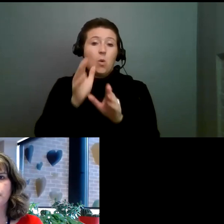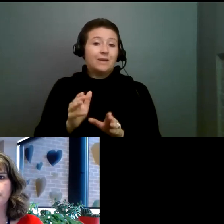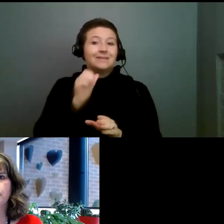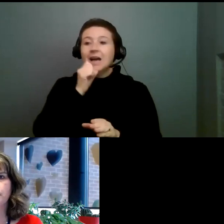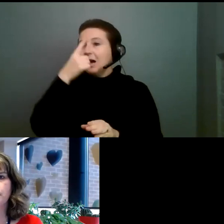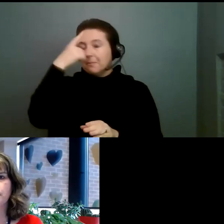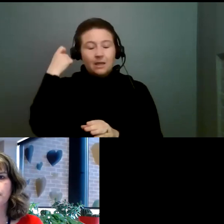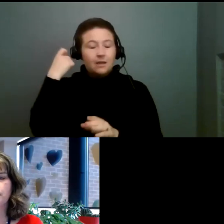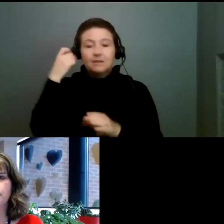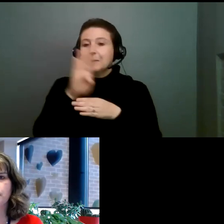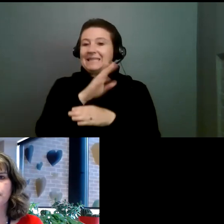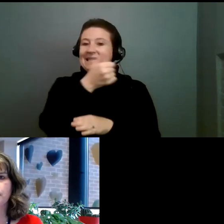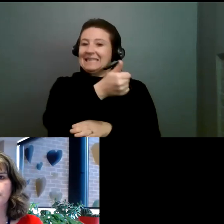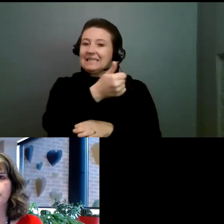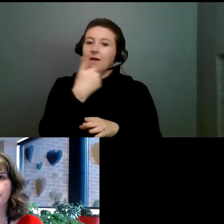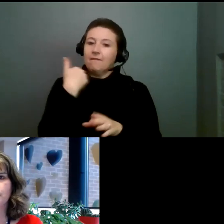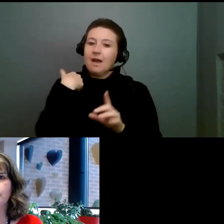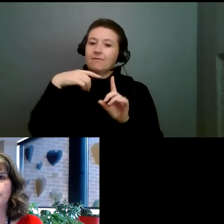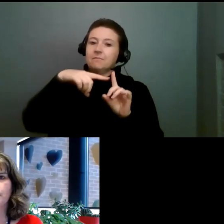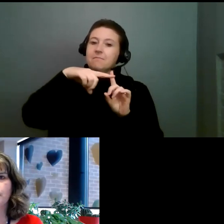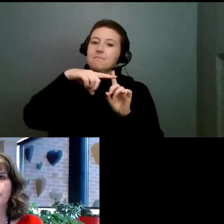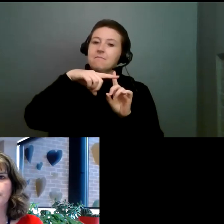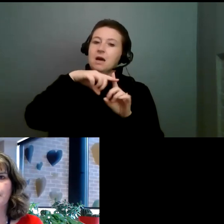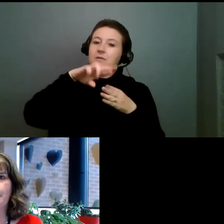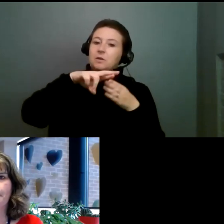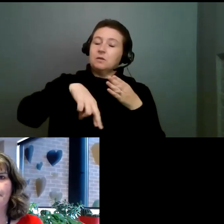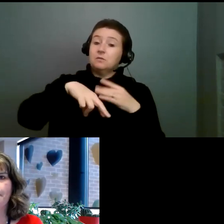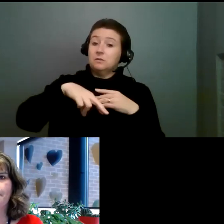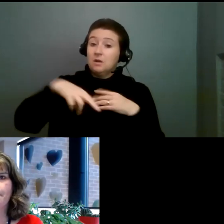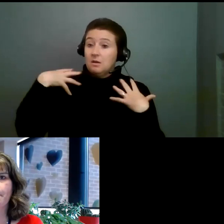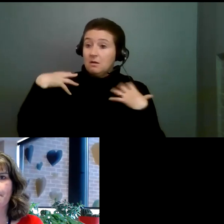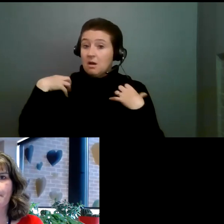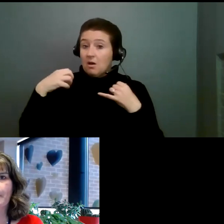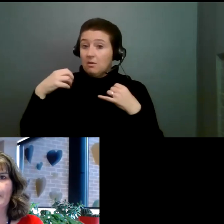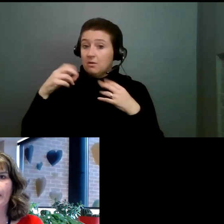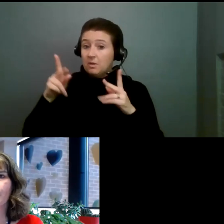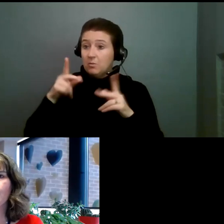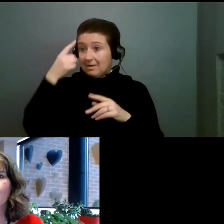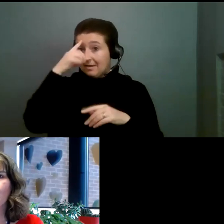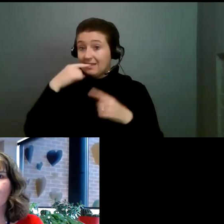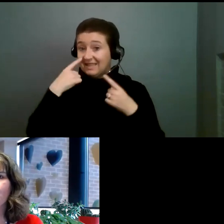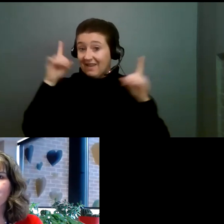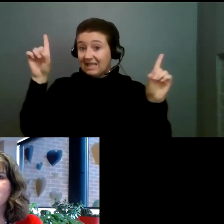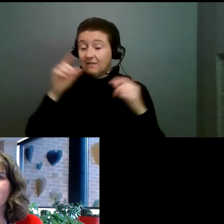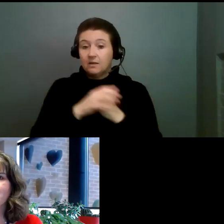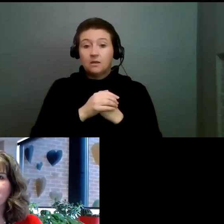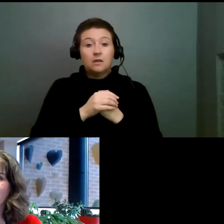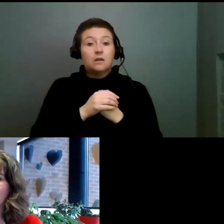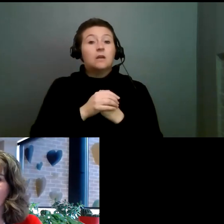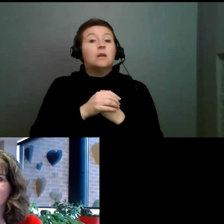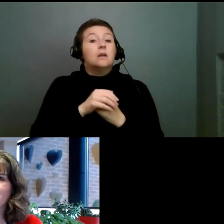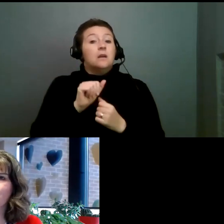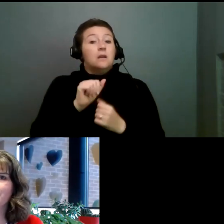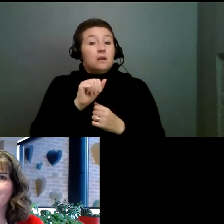the business itself has positive cases. Do health officials believe that's effective? Well, we saw